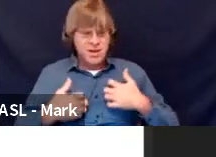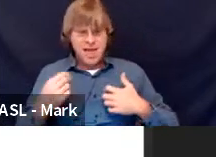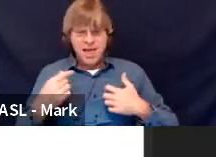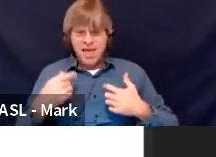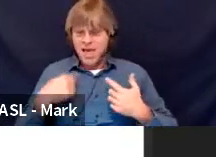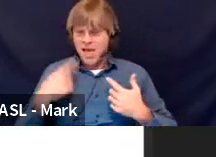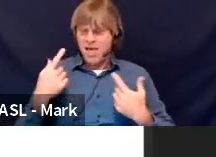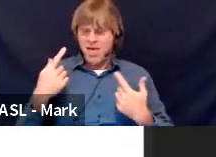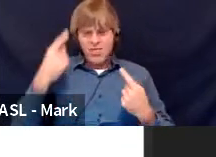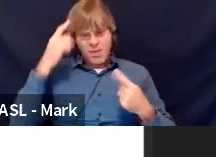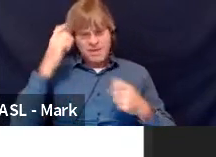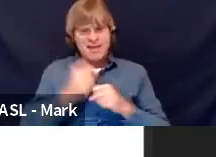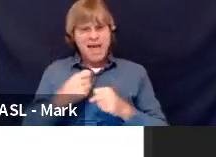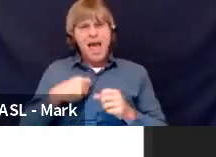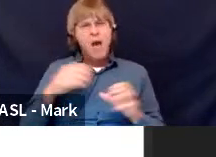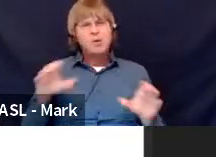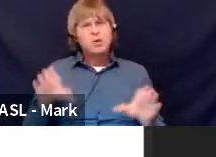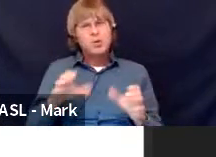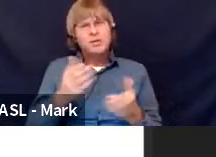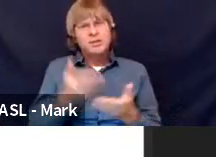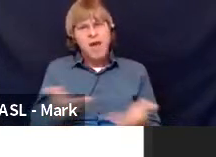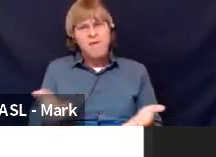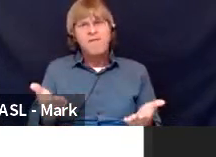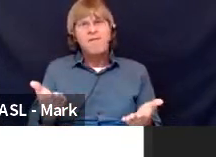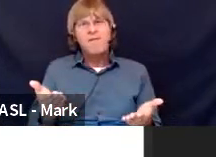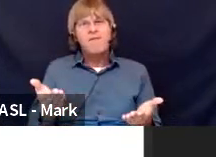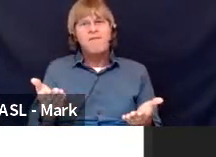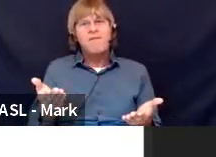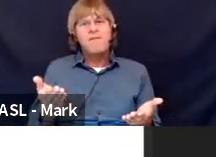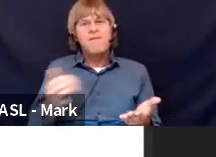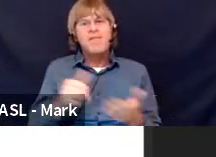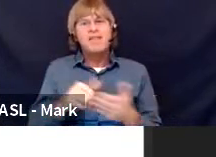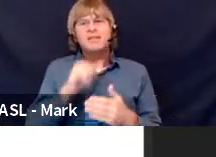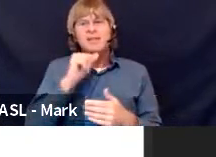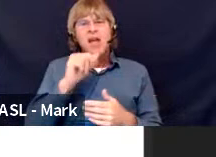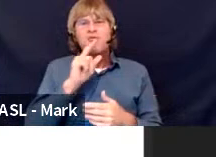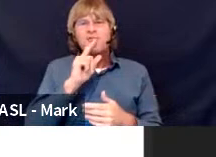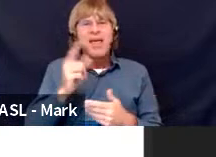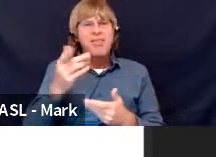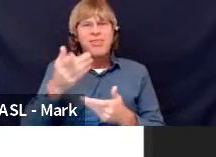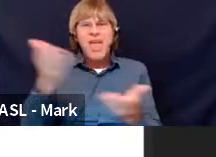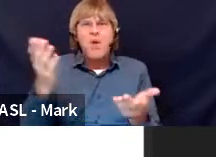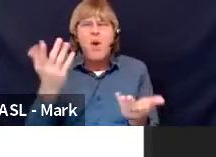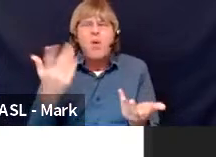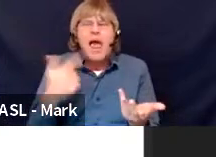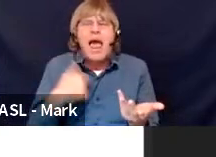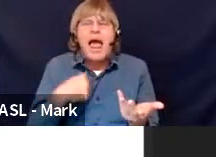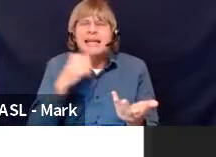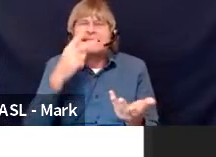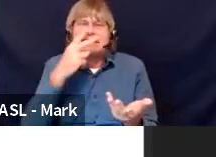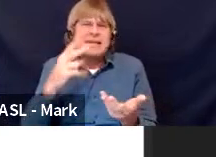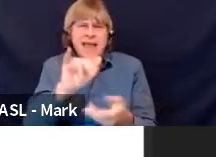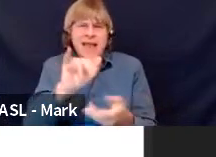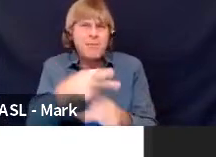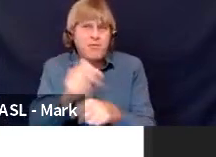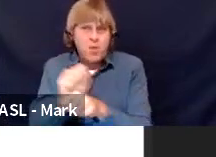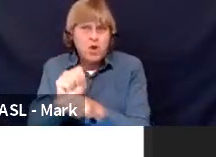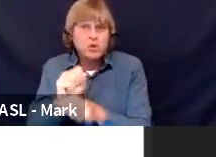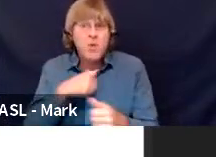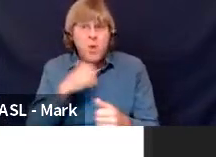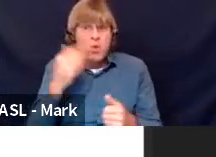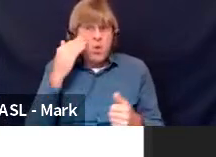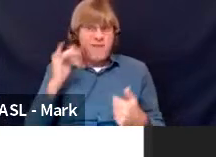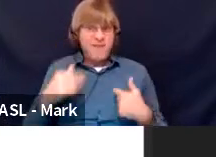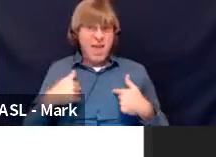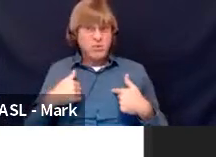thought because I was doing stuff that wasn't really out there, or at least I hadn't seen. And so I didn't know if I